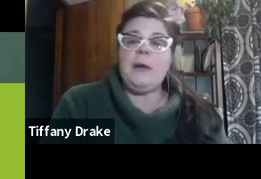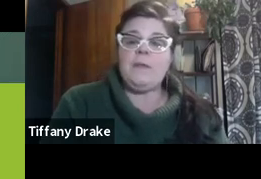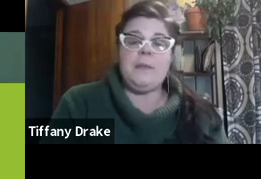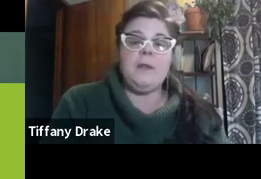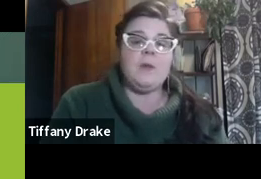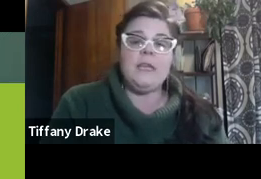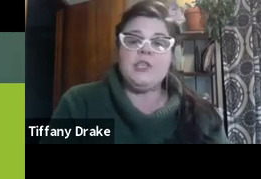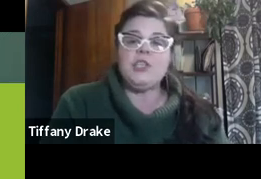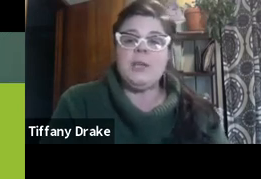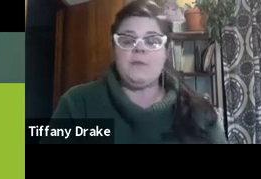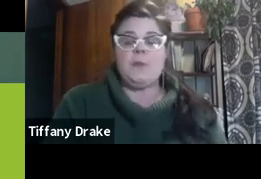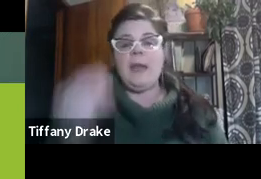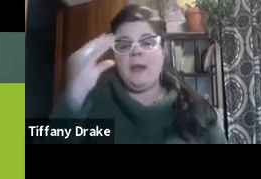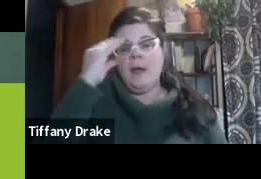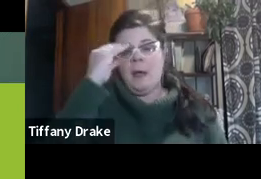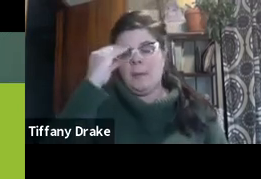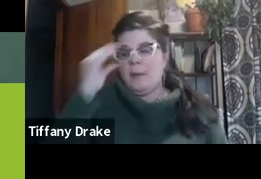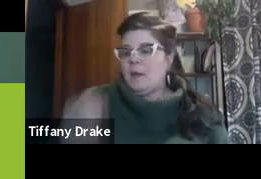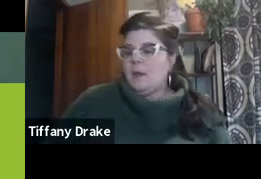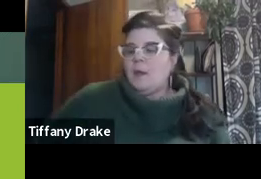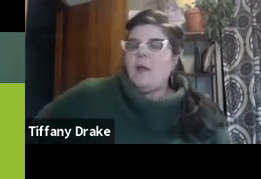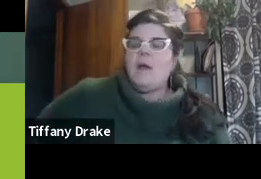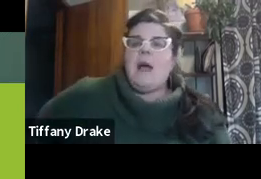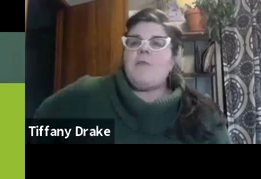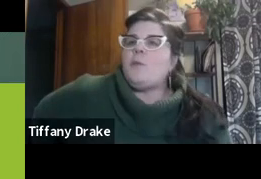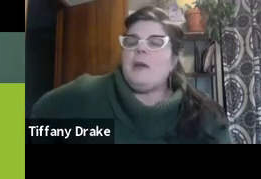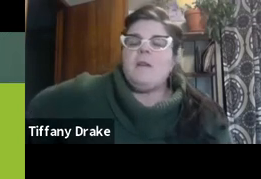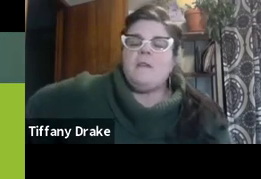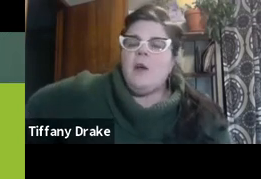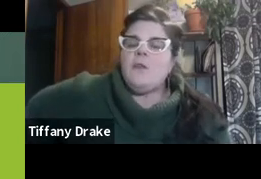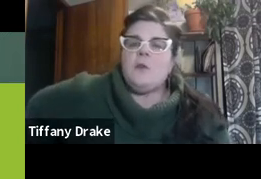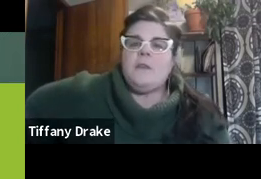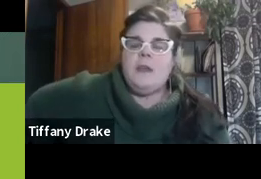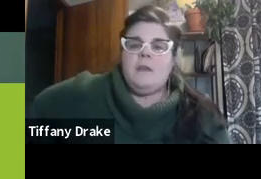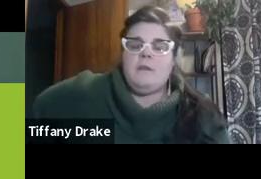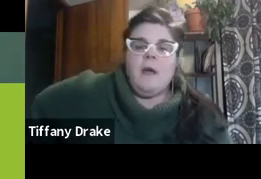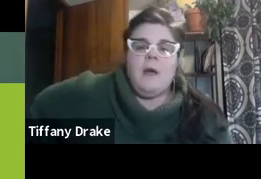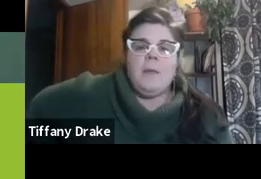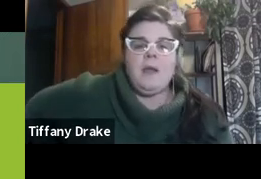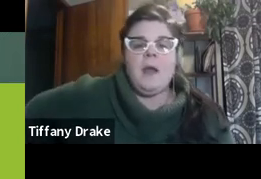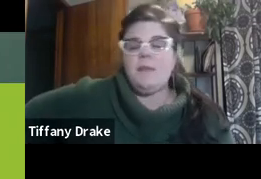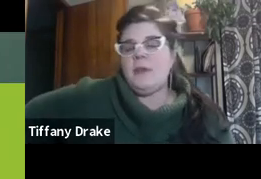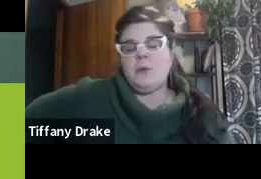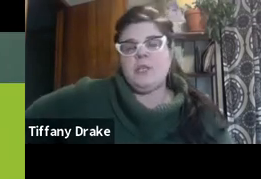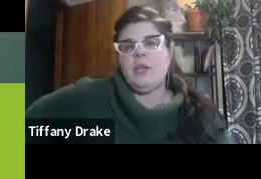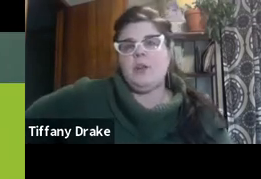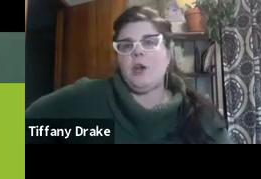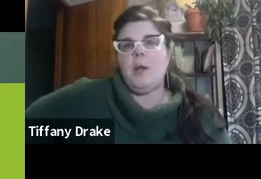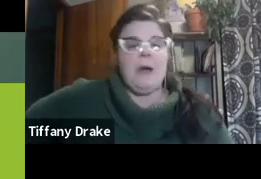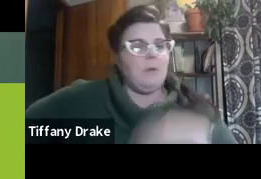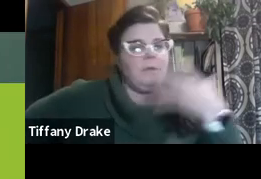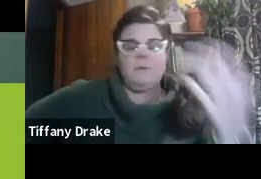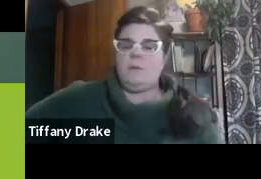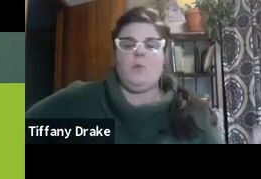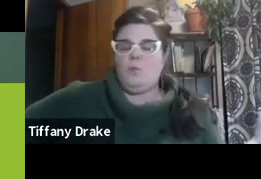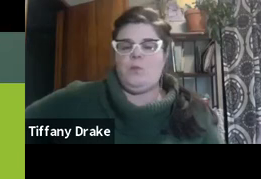beliefs about sibling relationships, right? I've heard parents say all sorts of things, and not even in particular